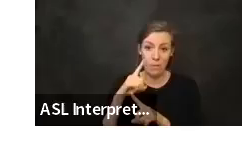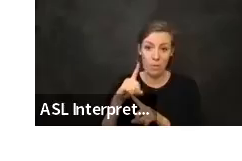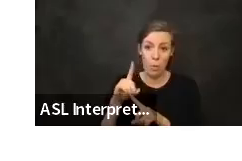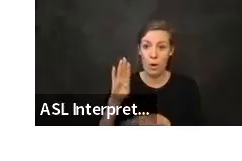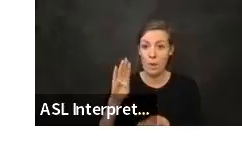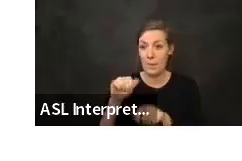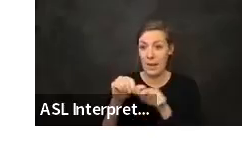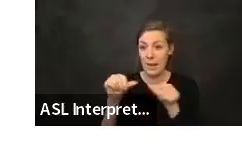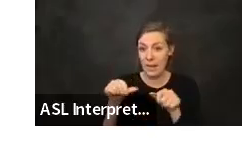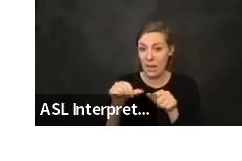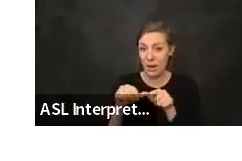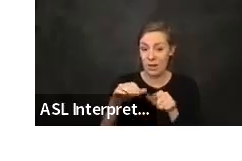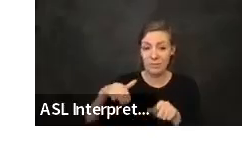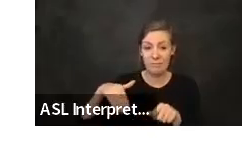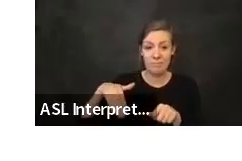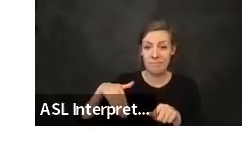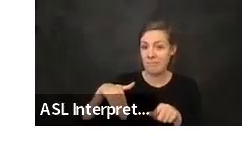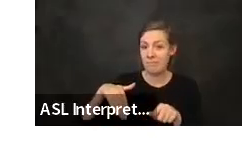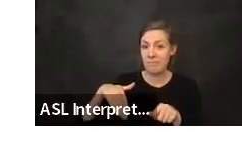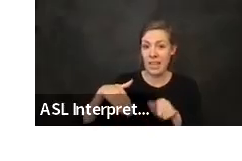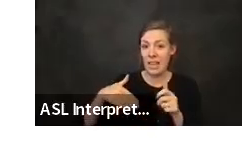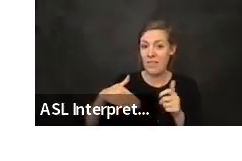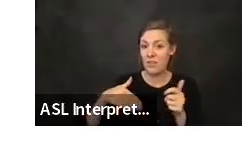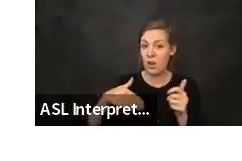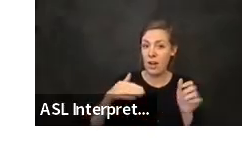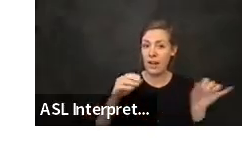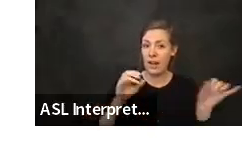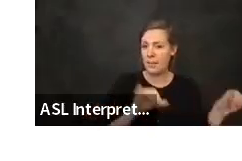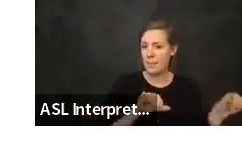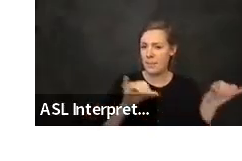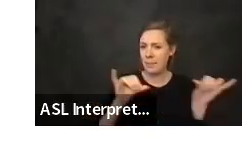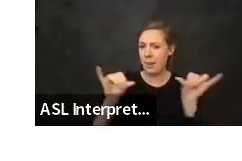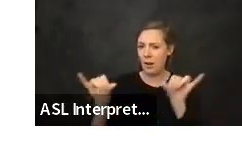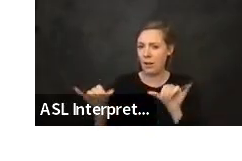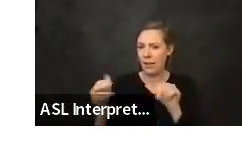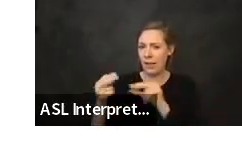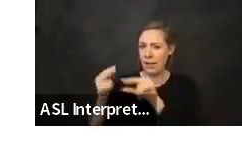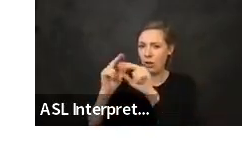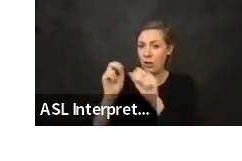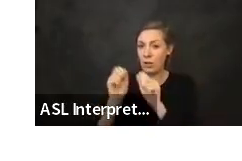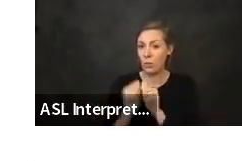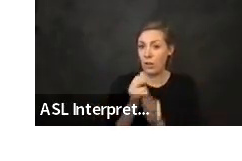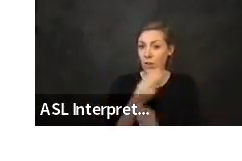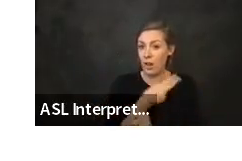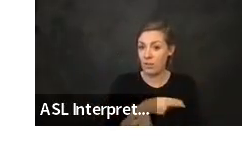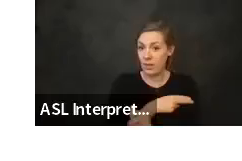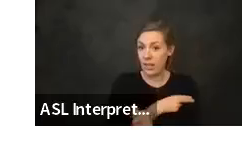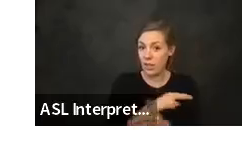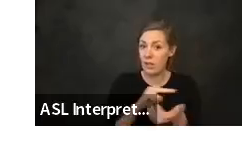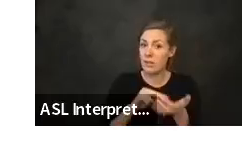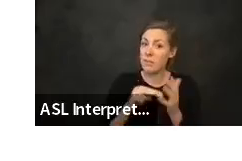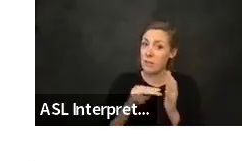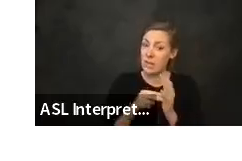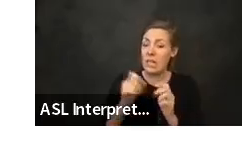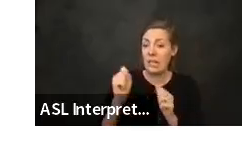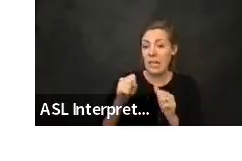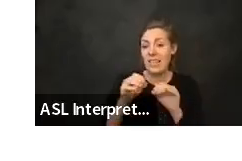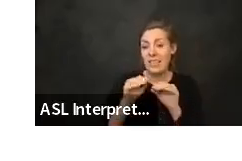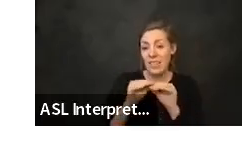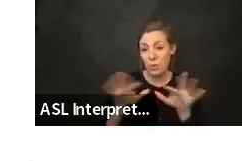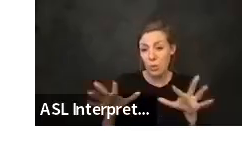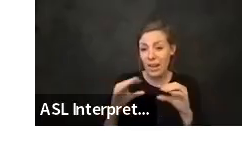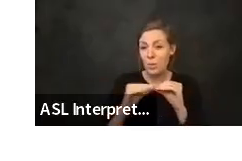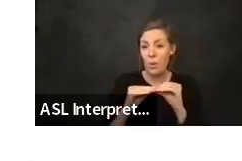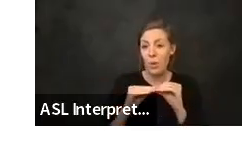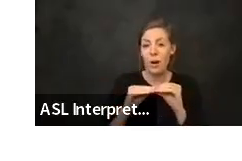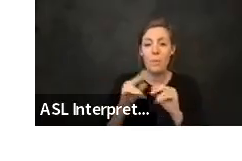has not observed a parallel increase in hospitalizations. So while their transmission is increasing,